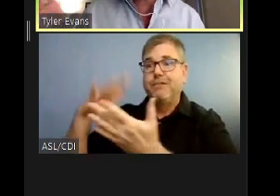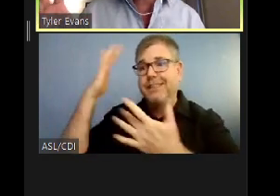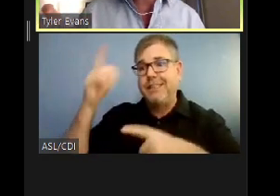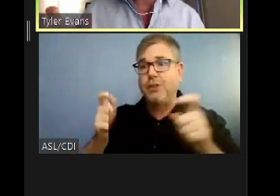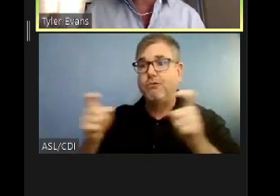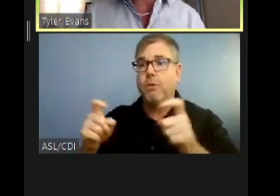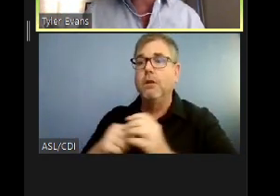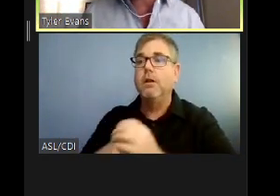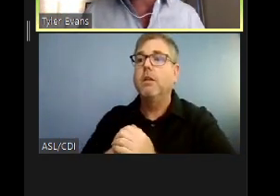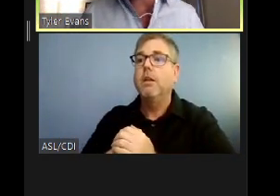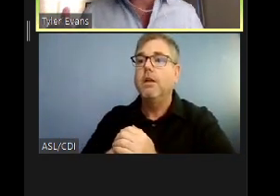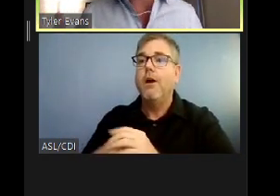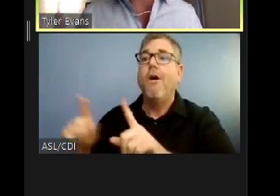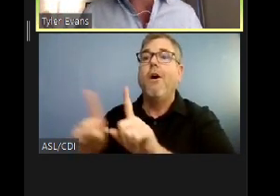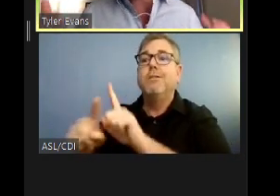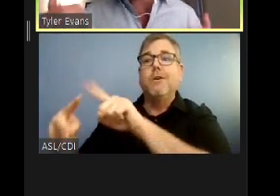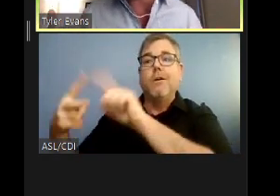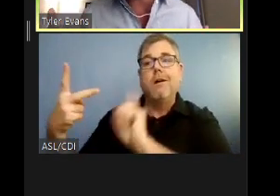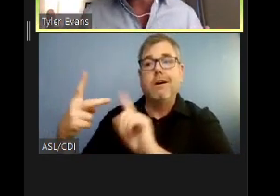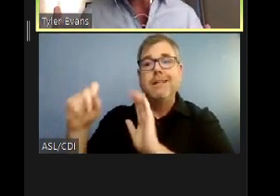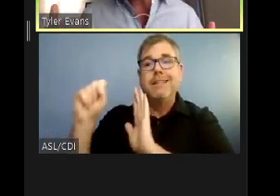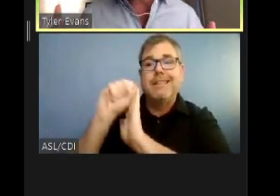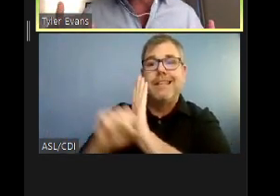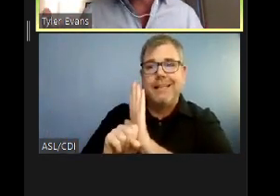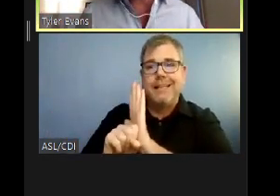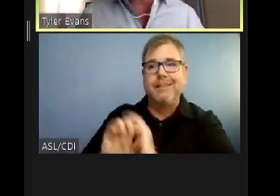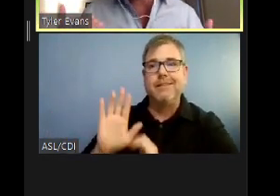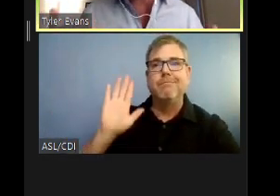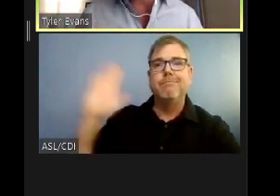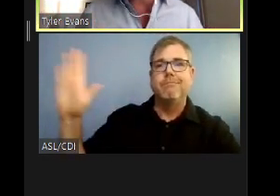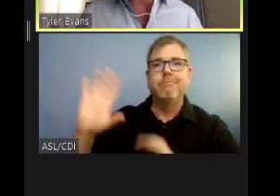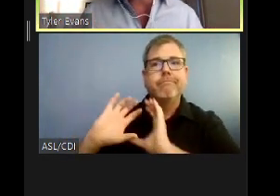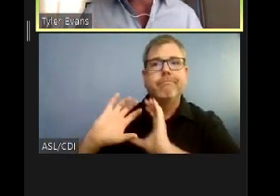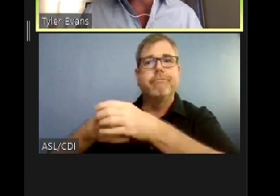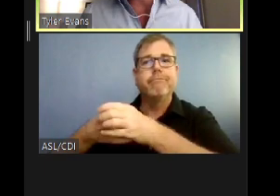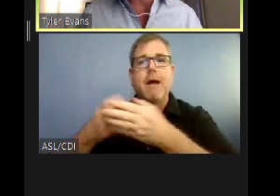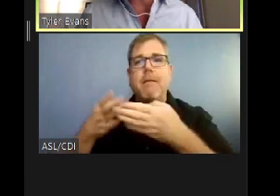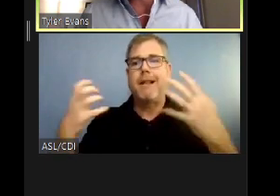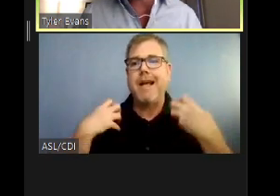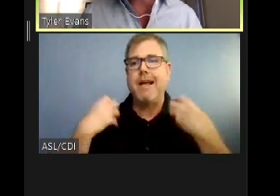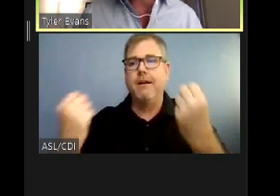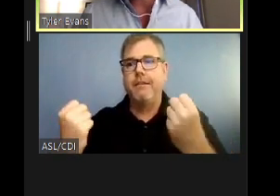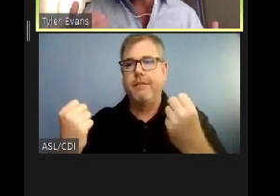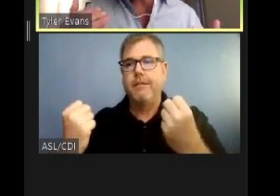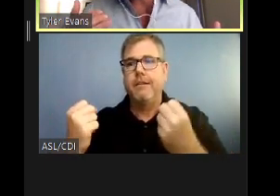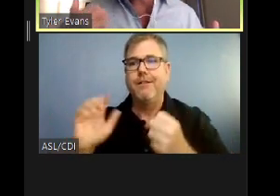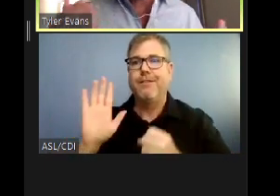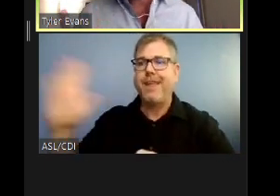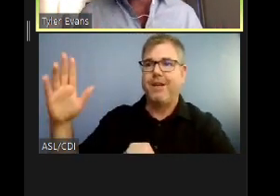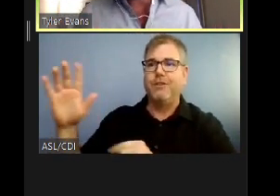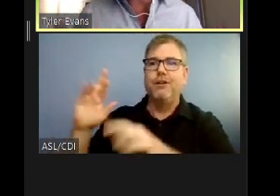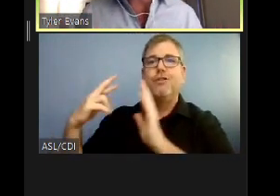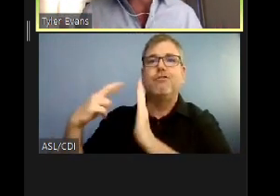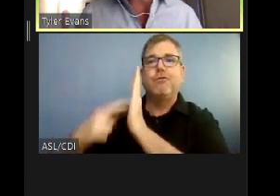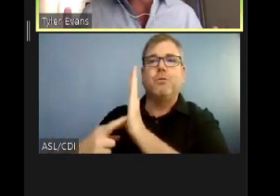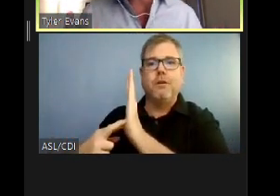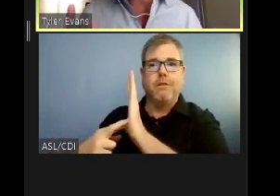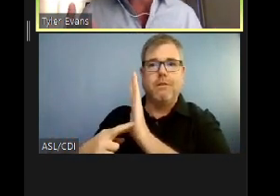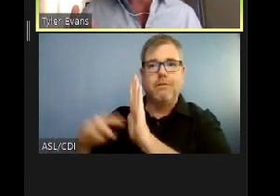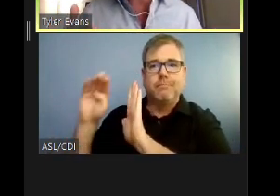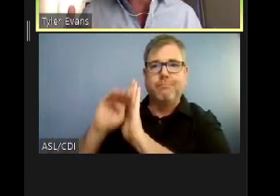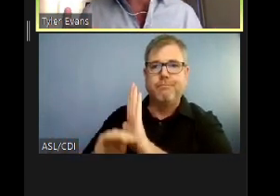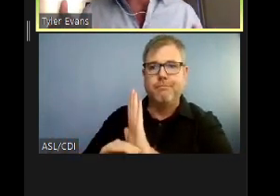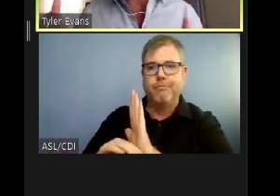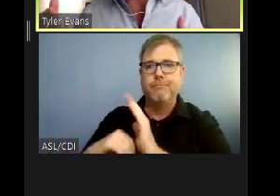health then get these guidelines, and then they interpret them within the sort of context of the state's needs. And with respect to California,